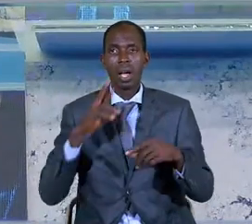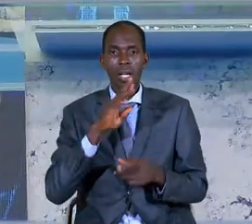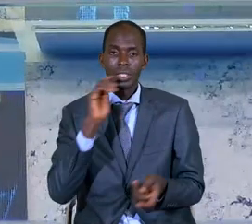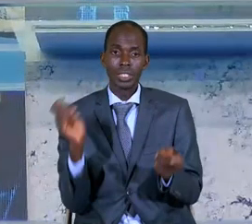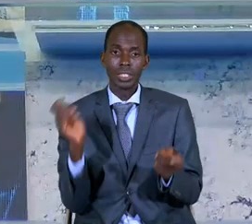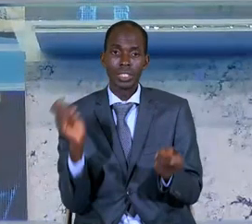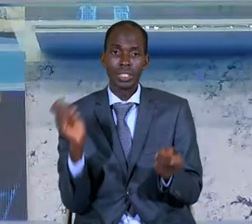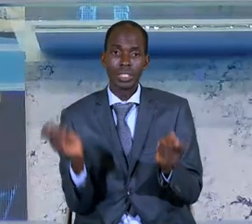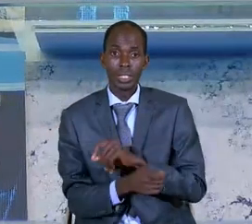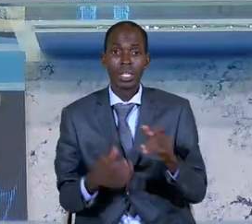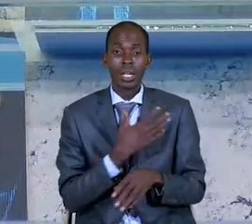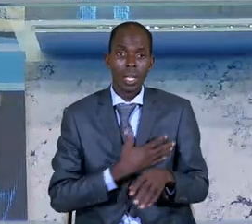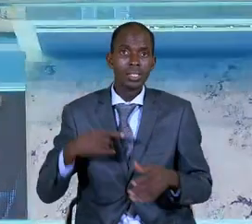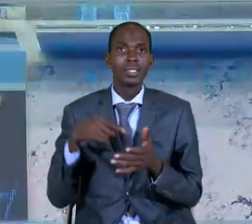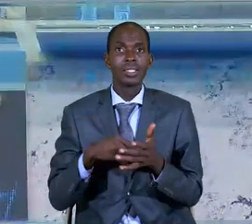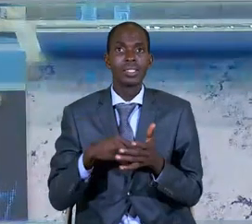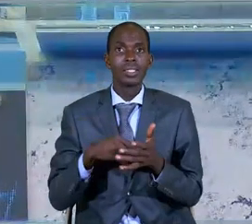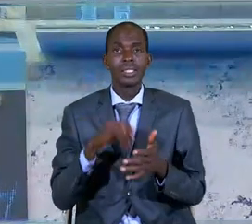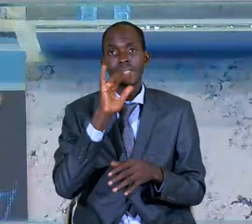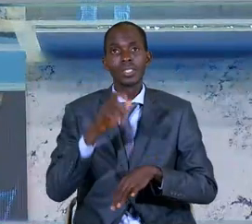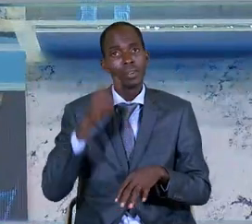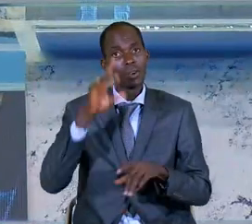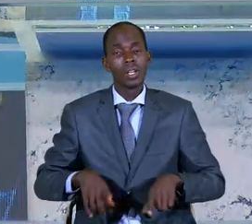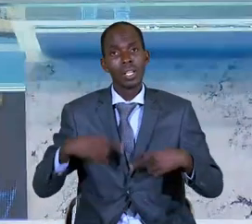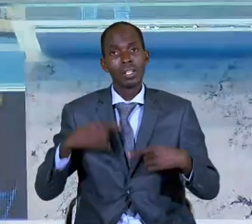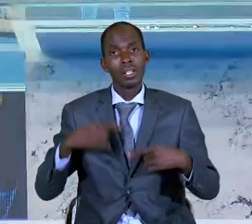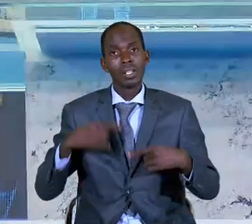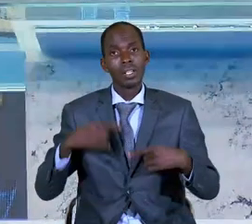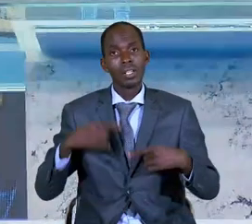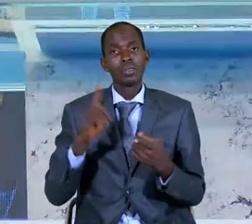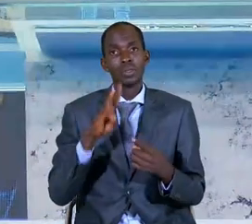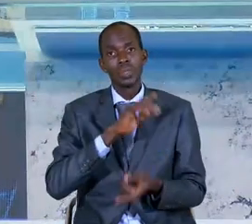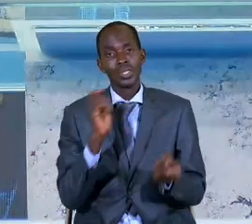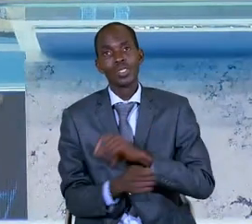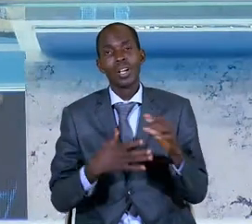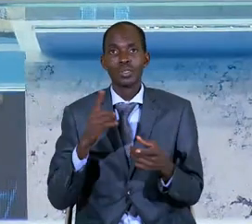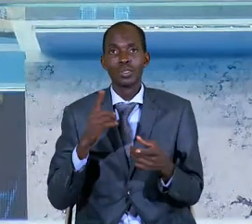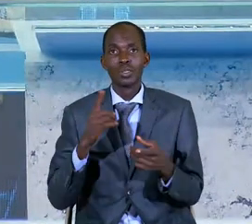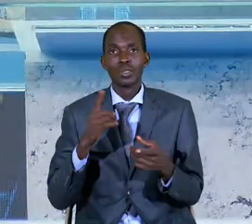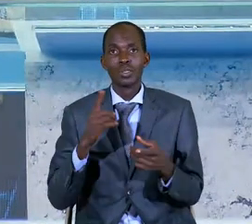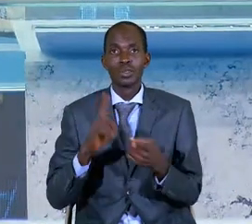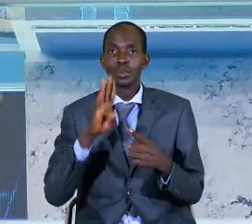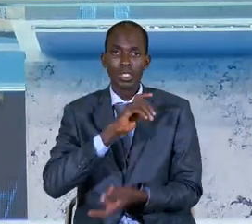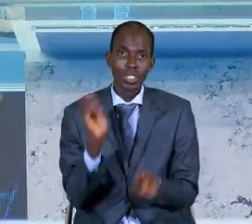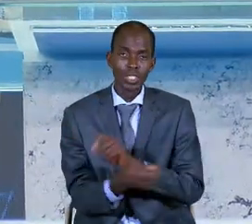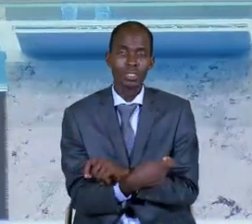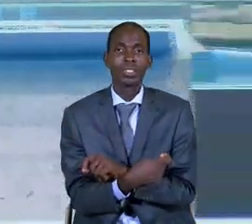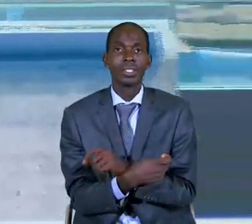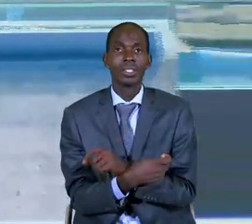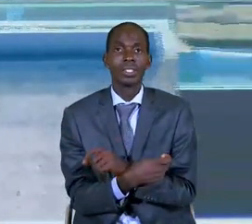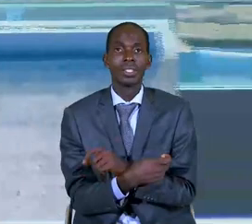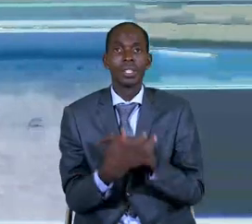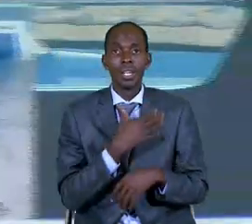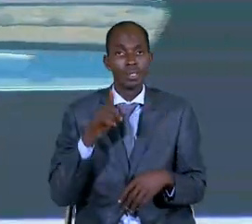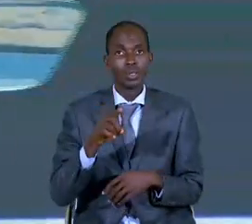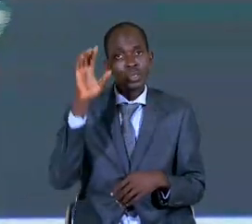and this is your turn for your life to be turned around and to be transformed and to be changed. And you